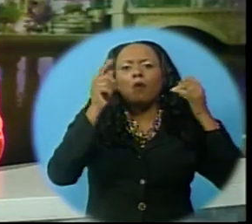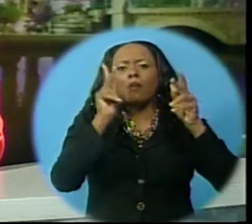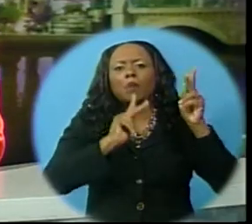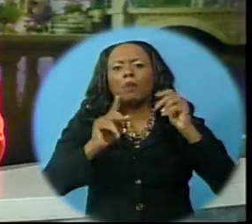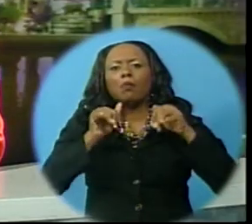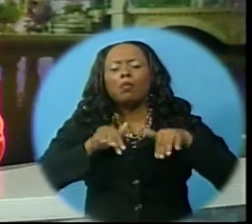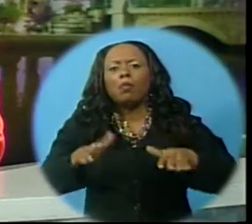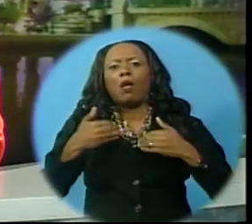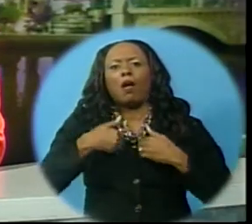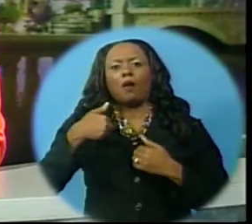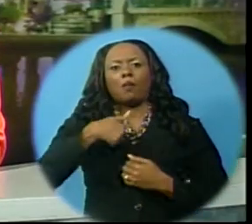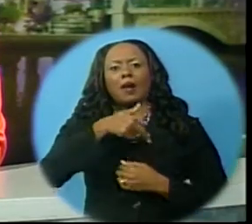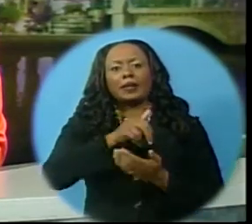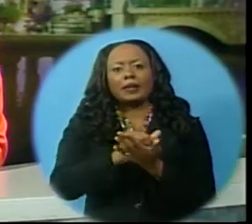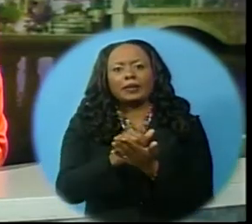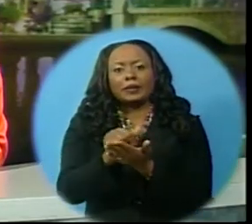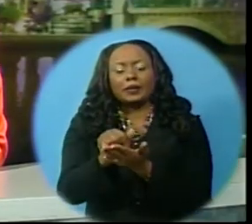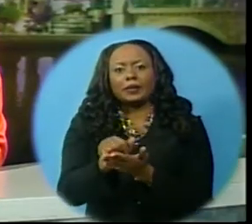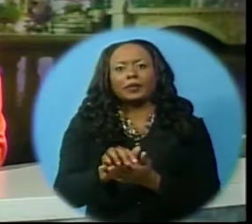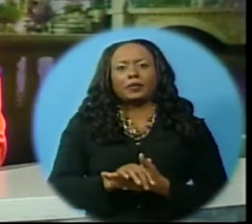by breast cancer.